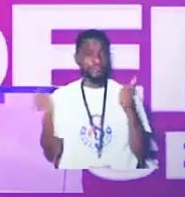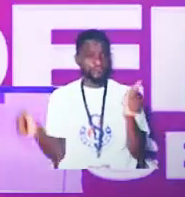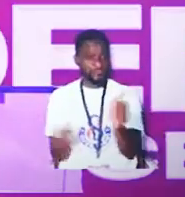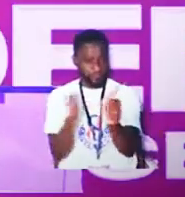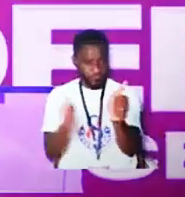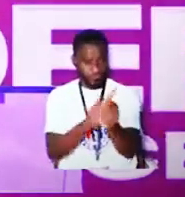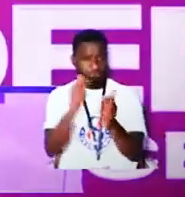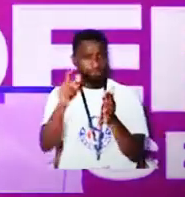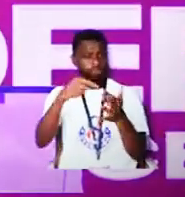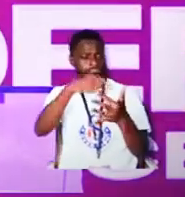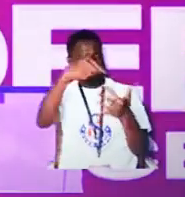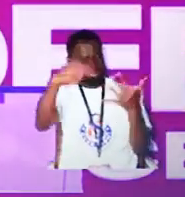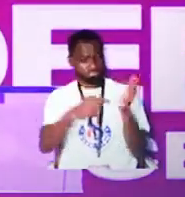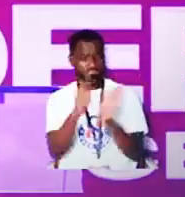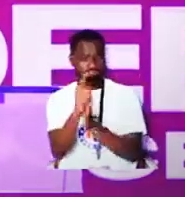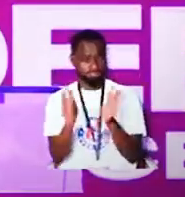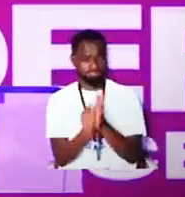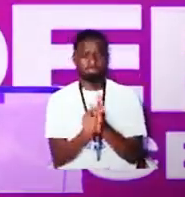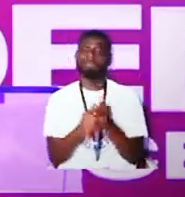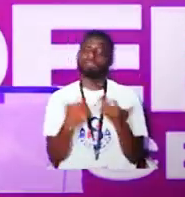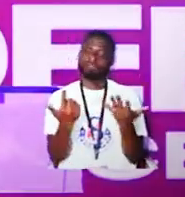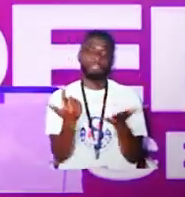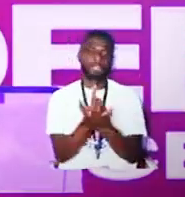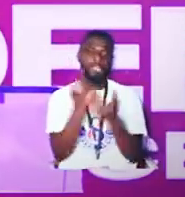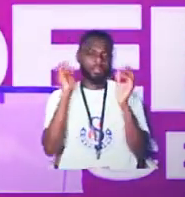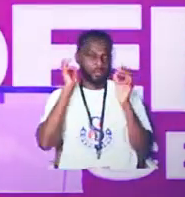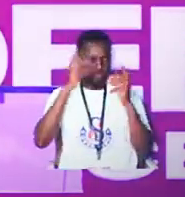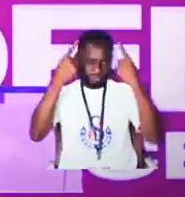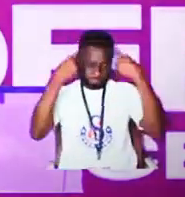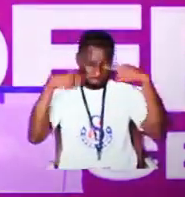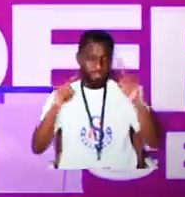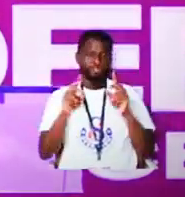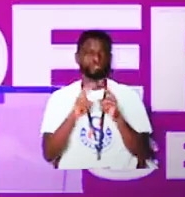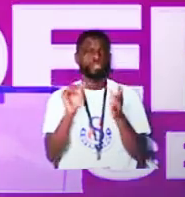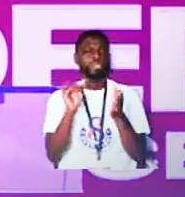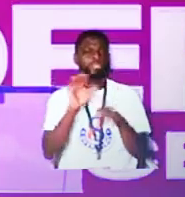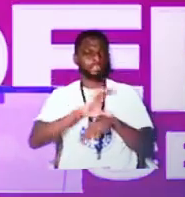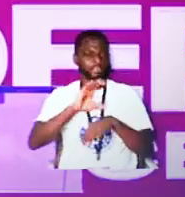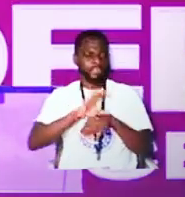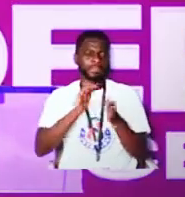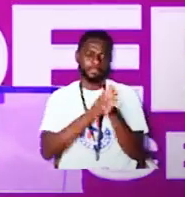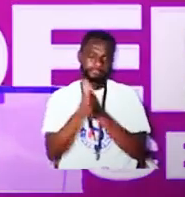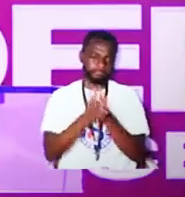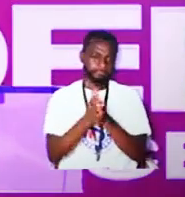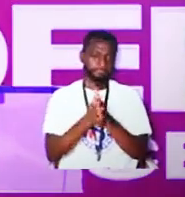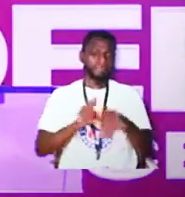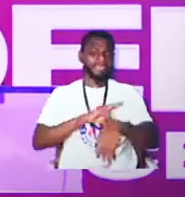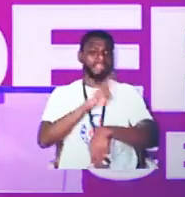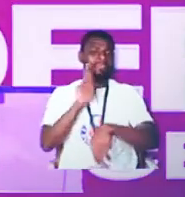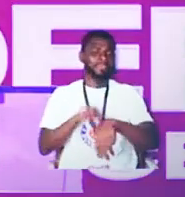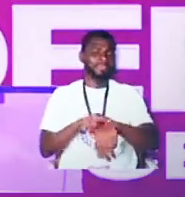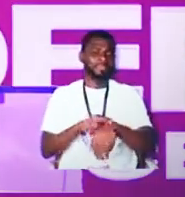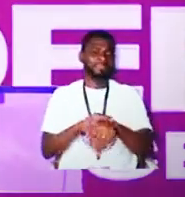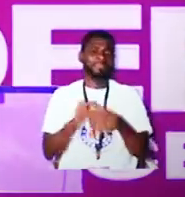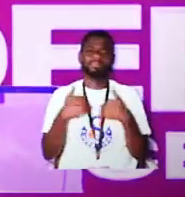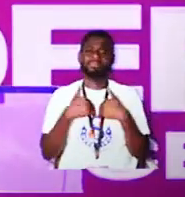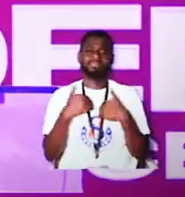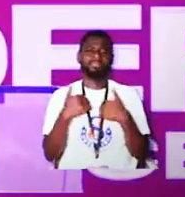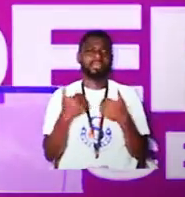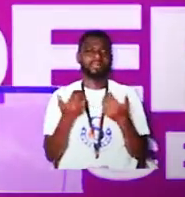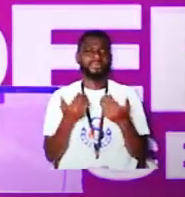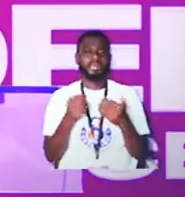our nation. So the church should be interested. Now, a nation that has over